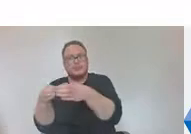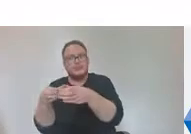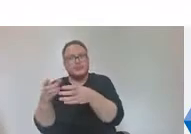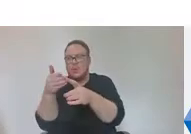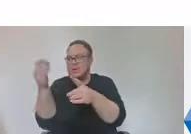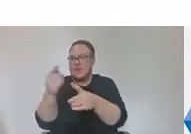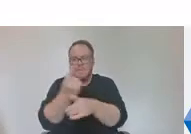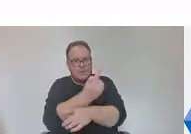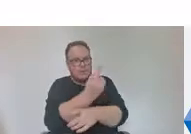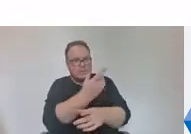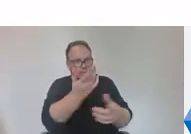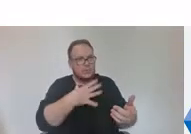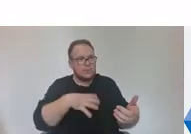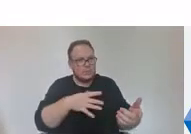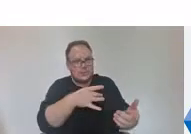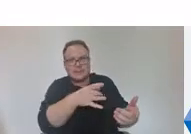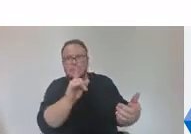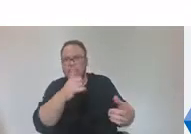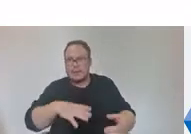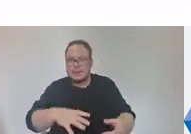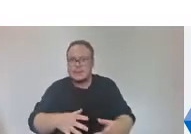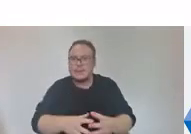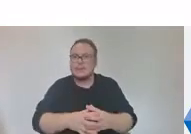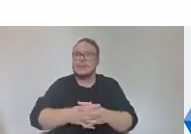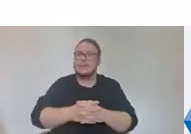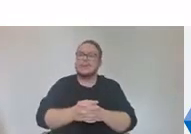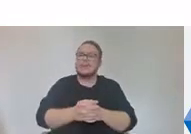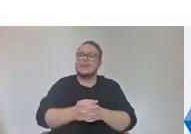managerial support to ensure delivery.